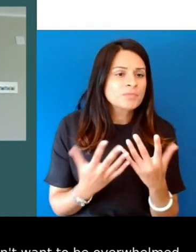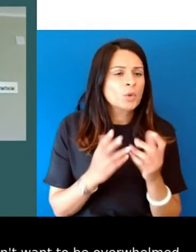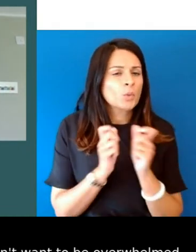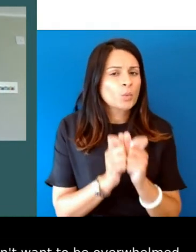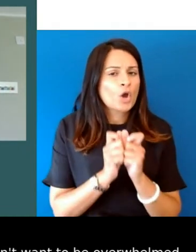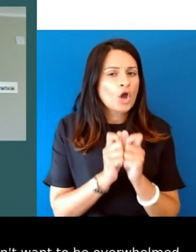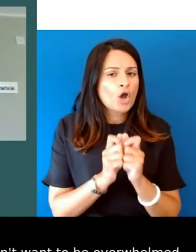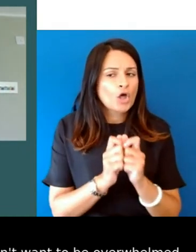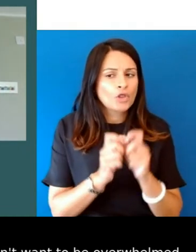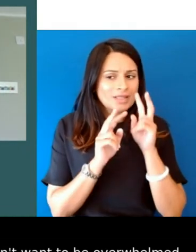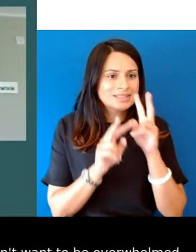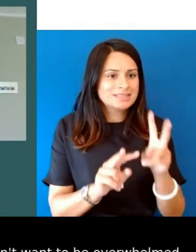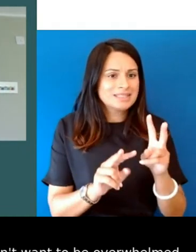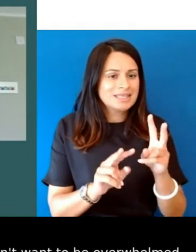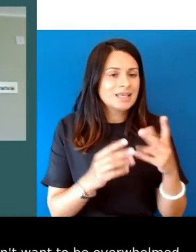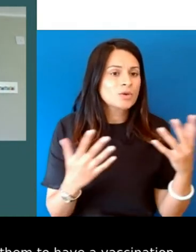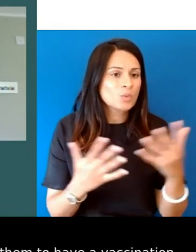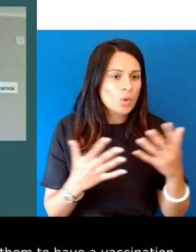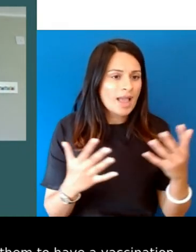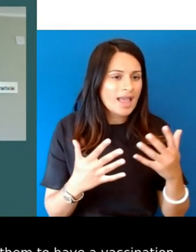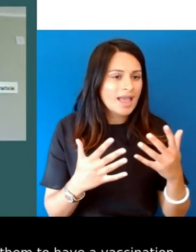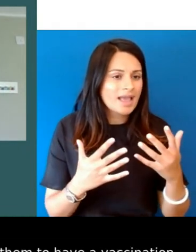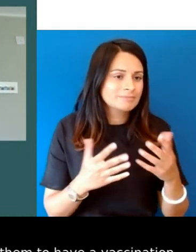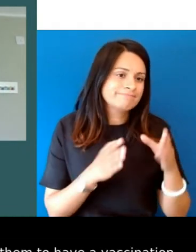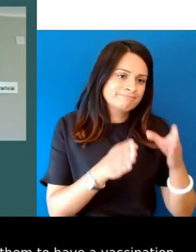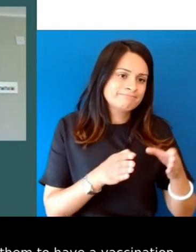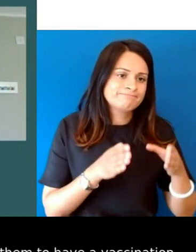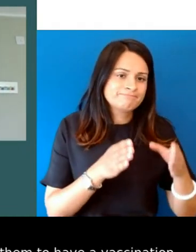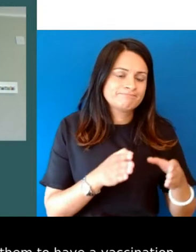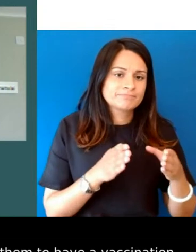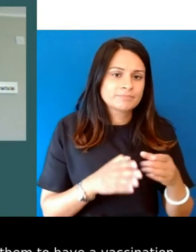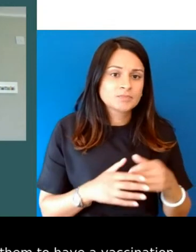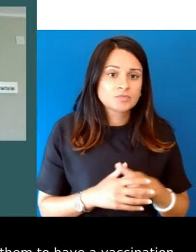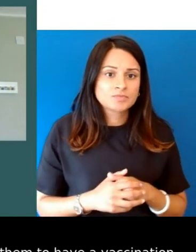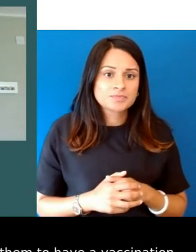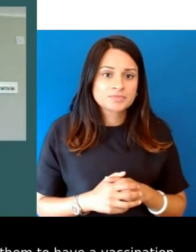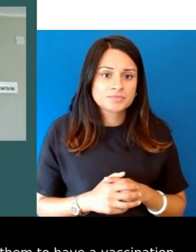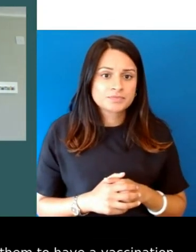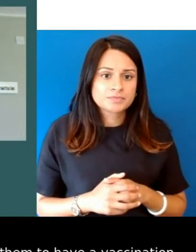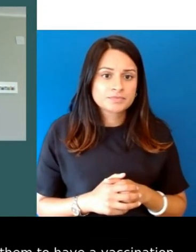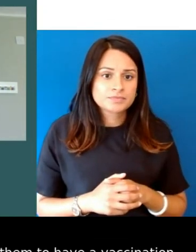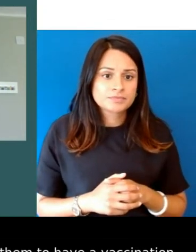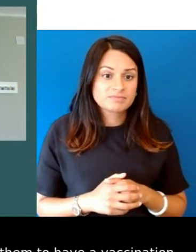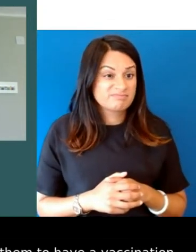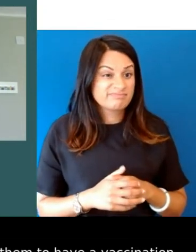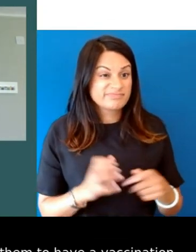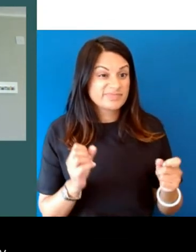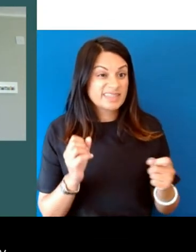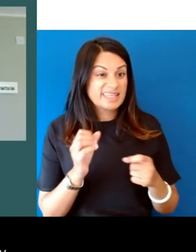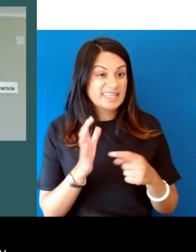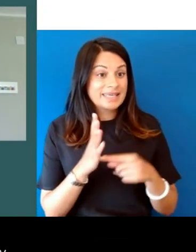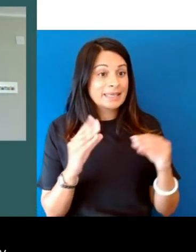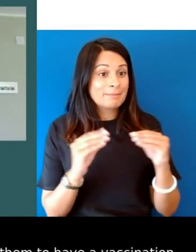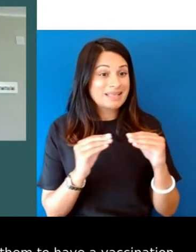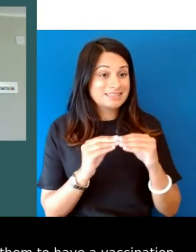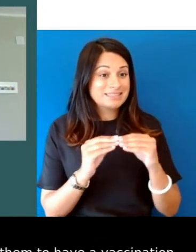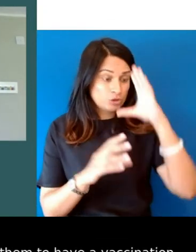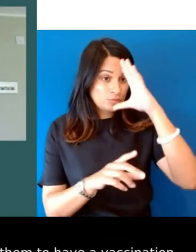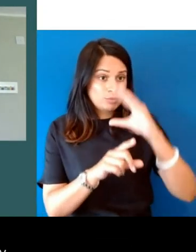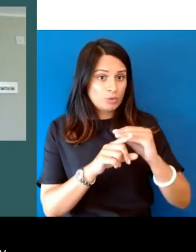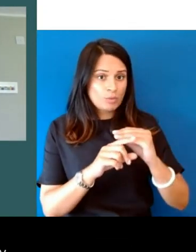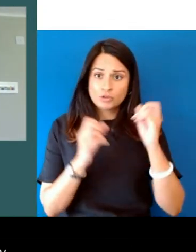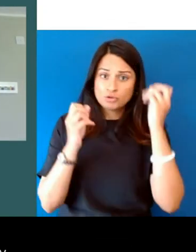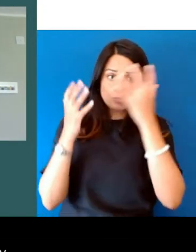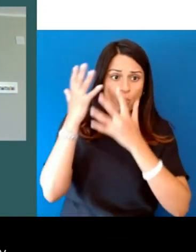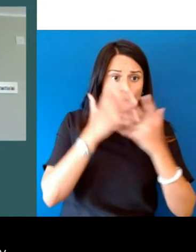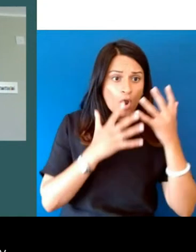support that family that's great thank you i think the key message is there is not just not just you not to worry discuss it with a healthcare